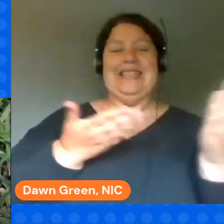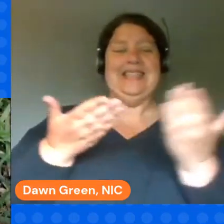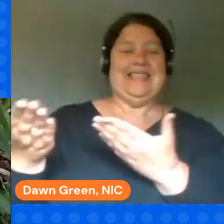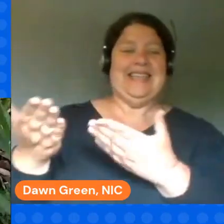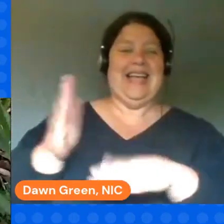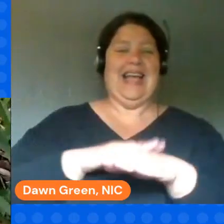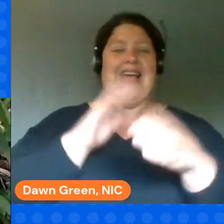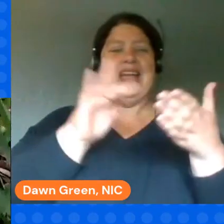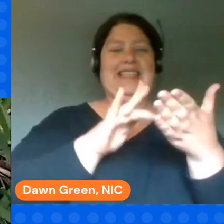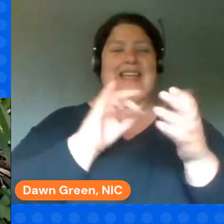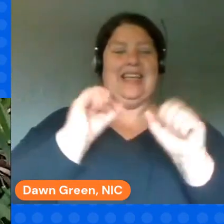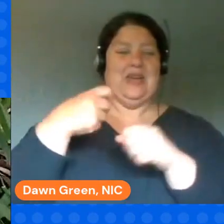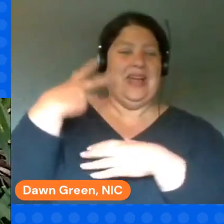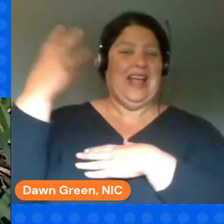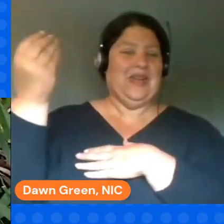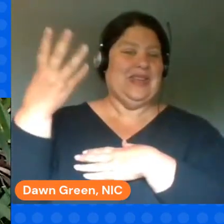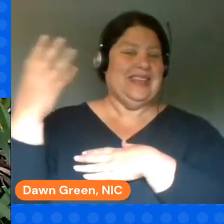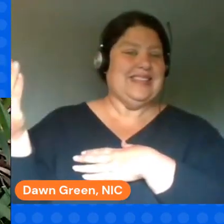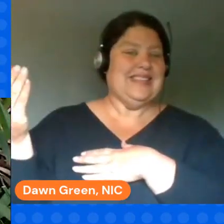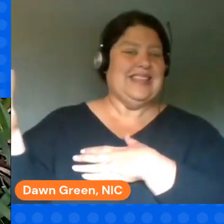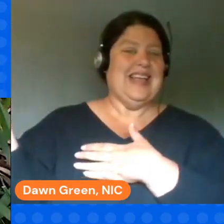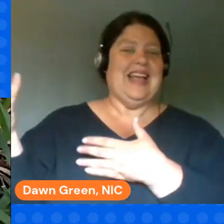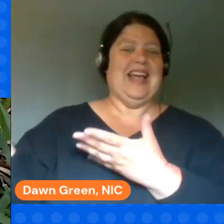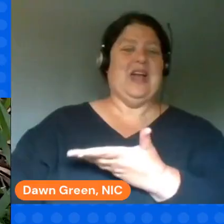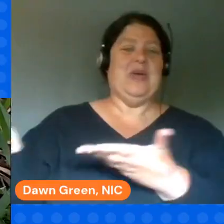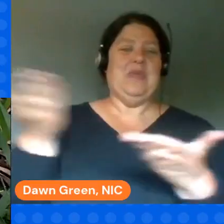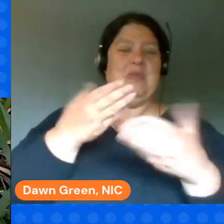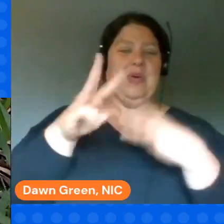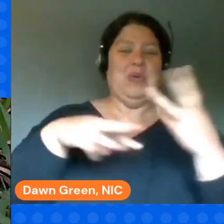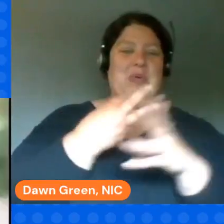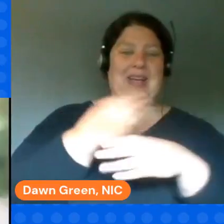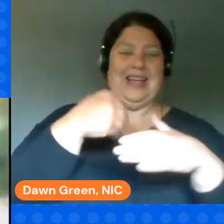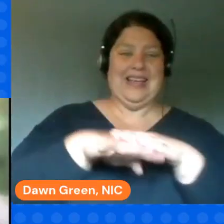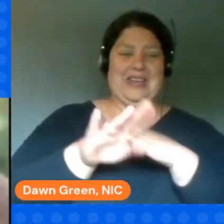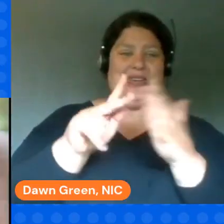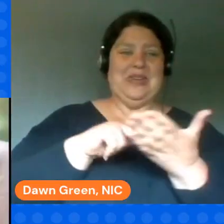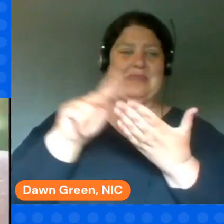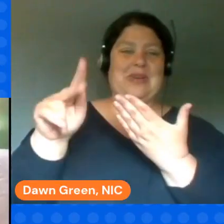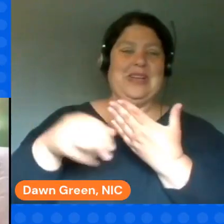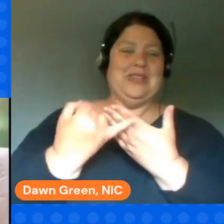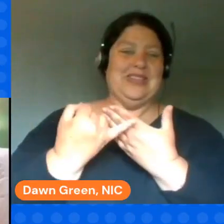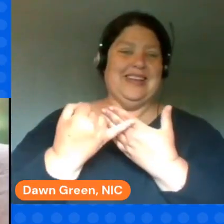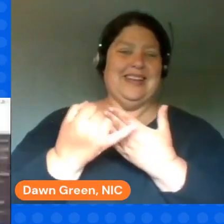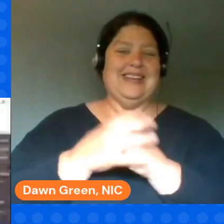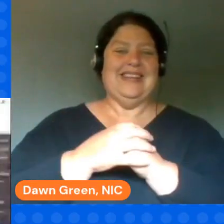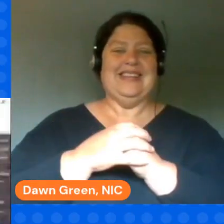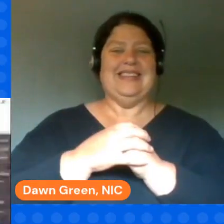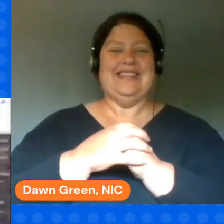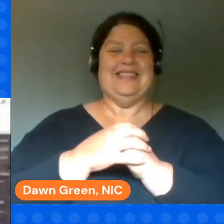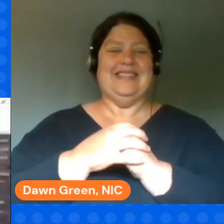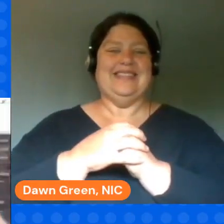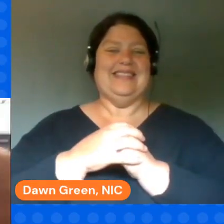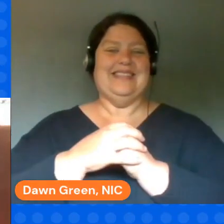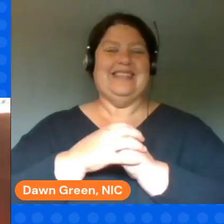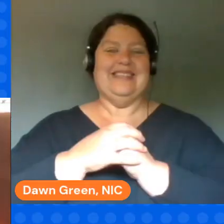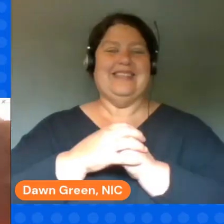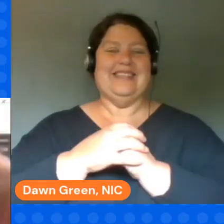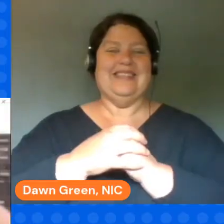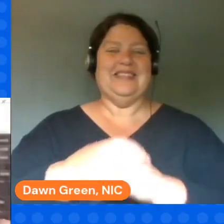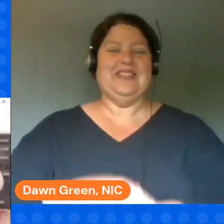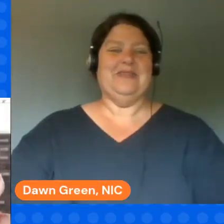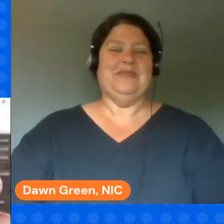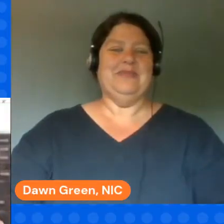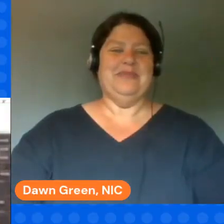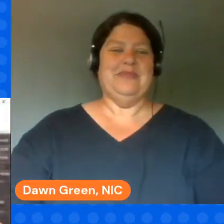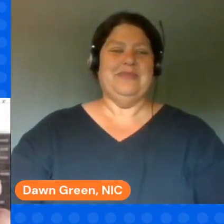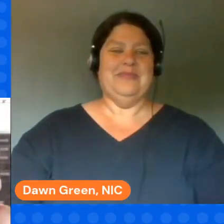be outside and bring your world into your project wherever you are. We also can